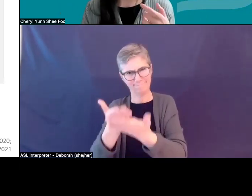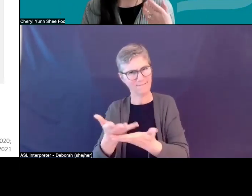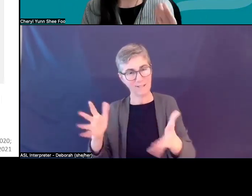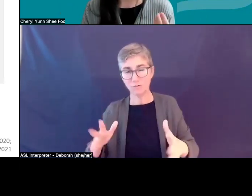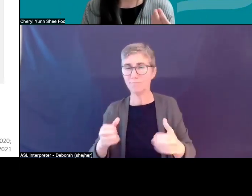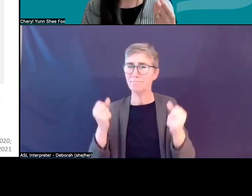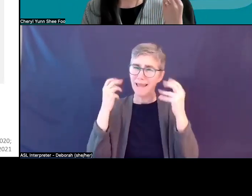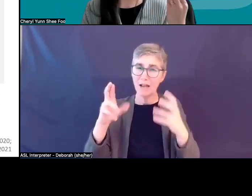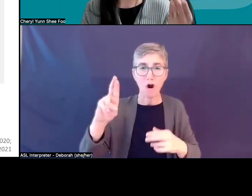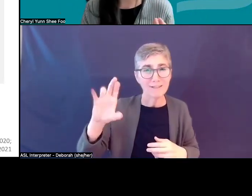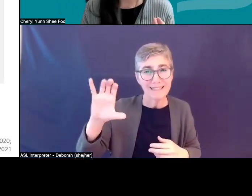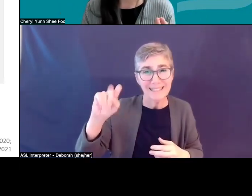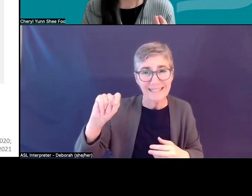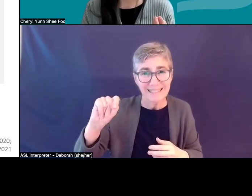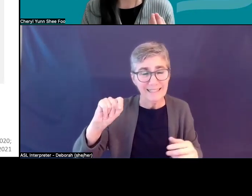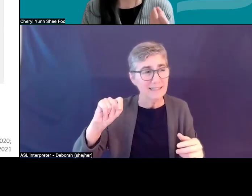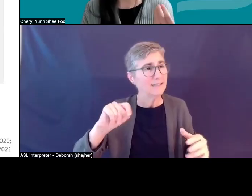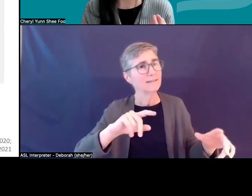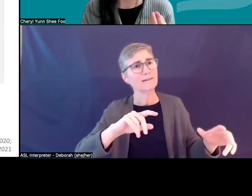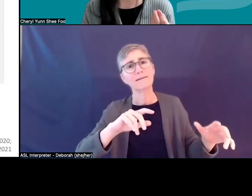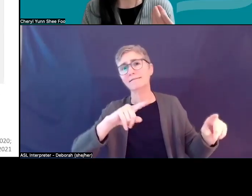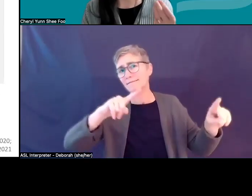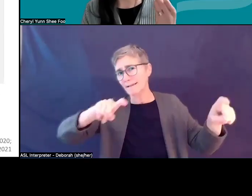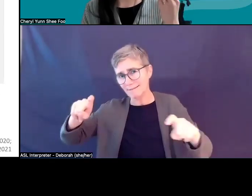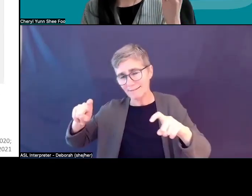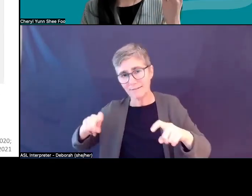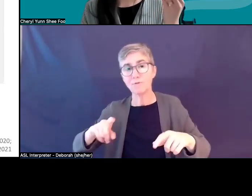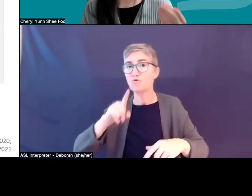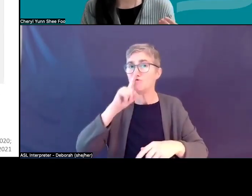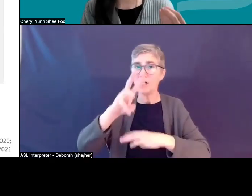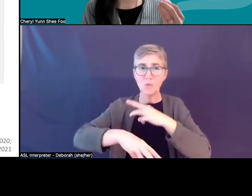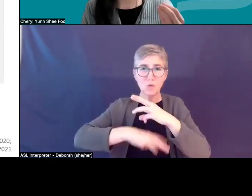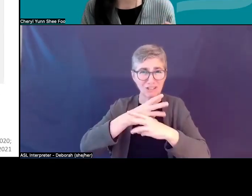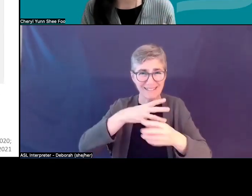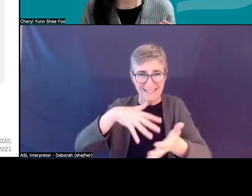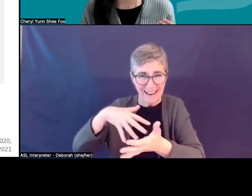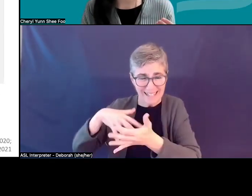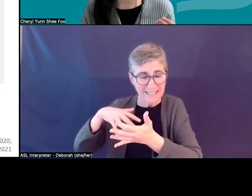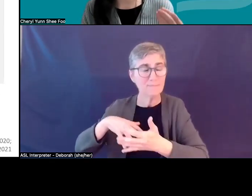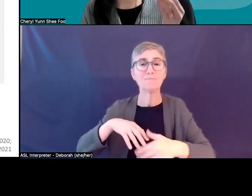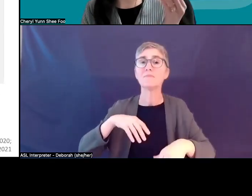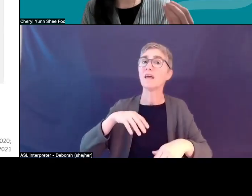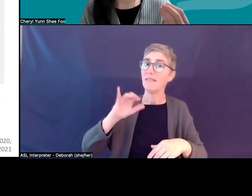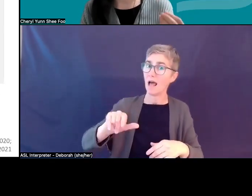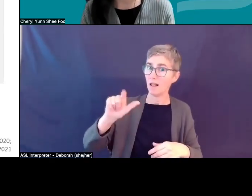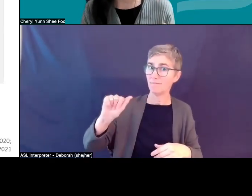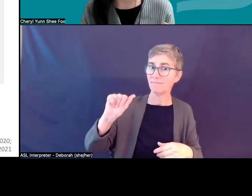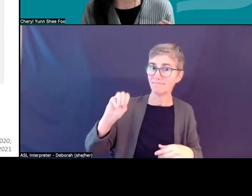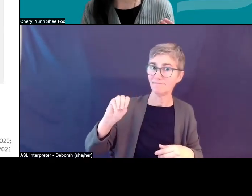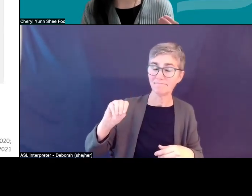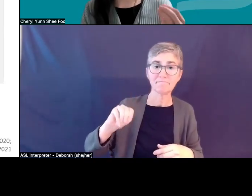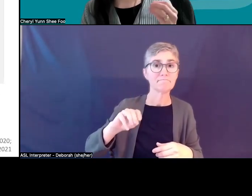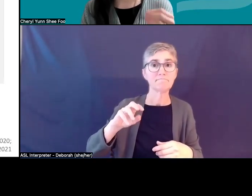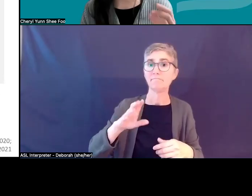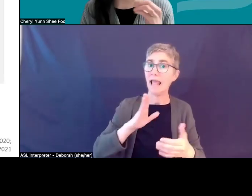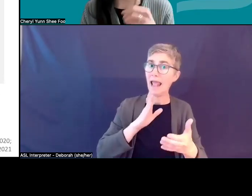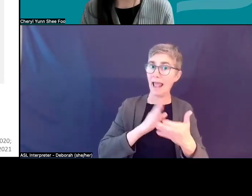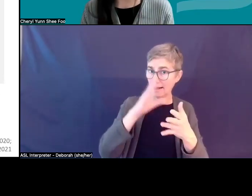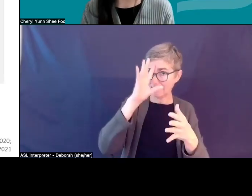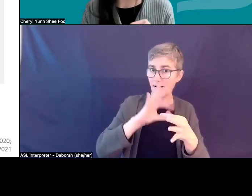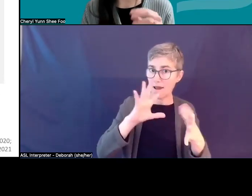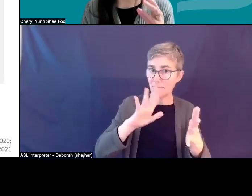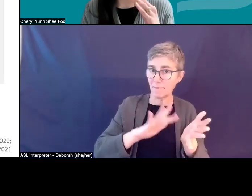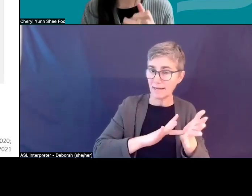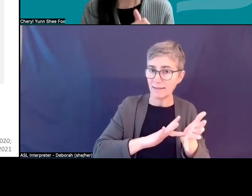trials, real-world national registry studies, long-acting medications, antipsychotics, reduce